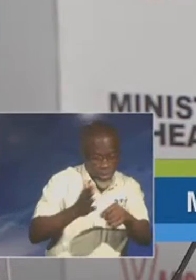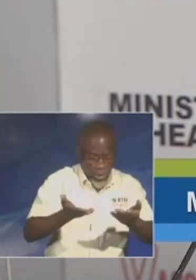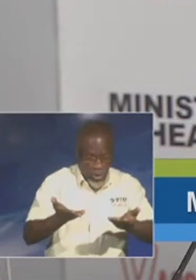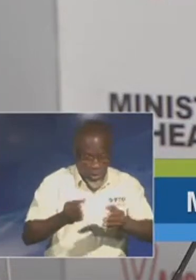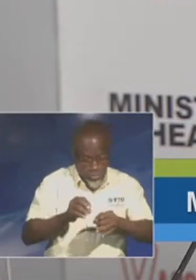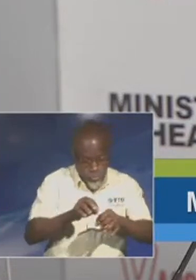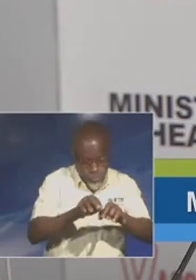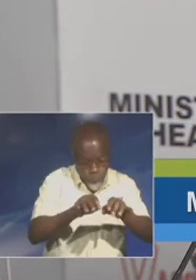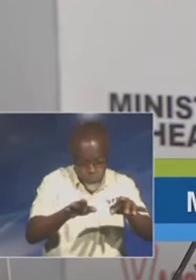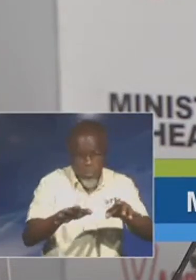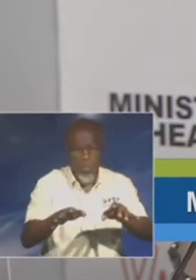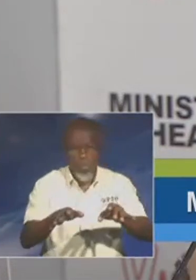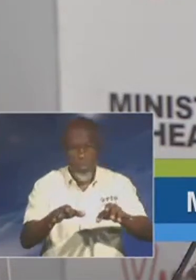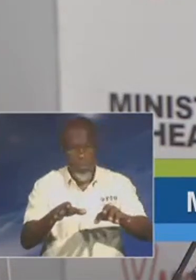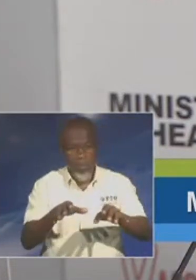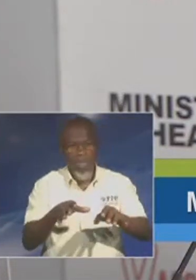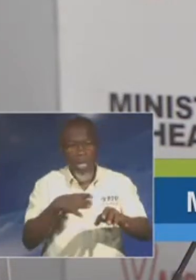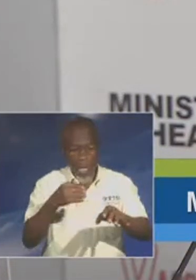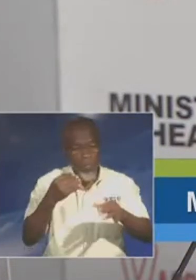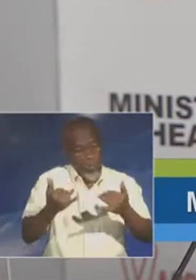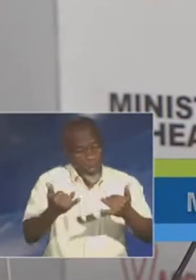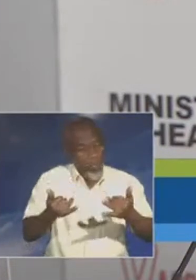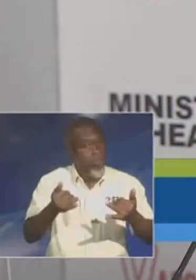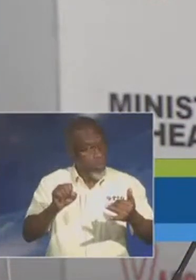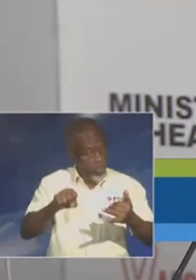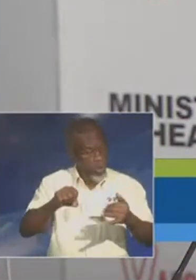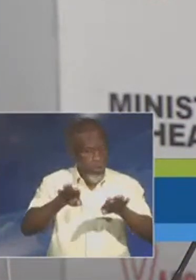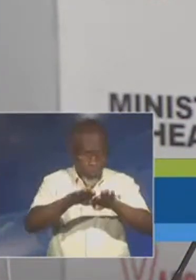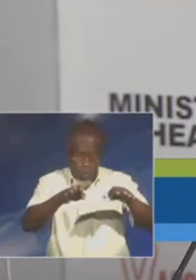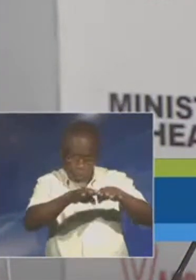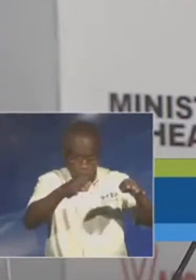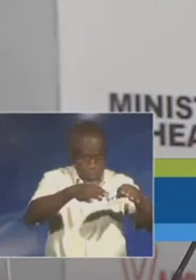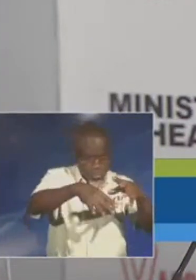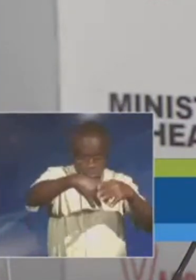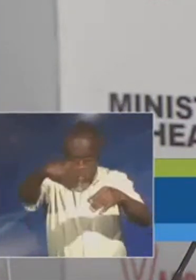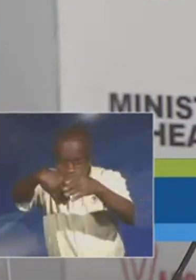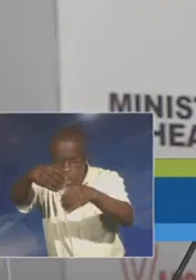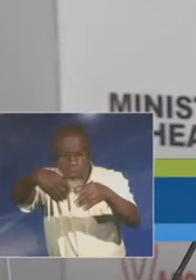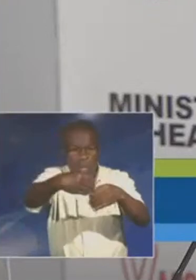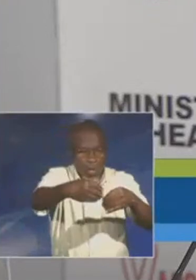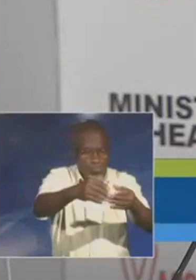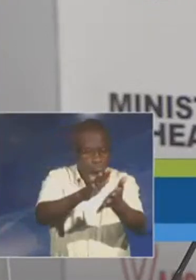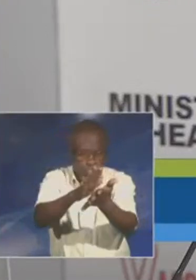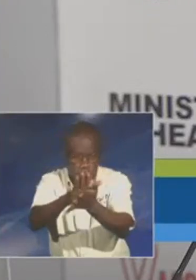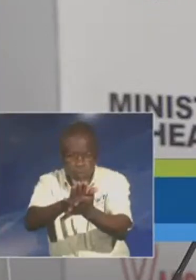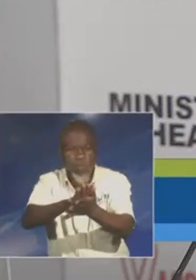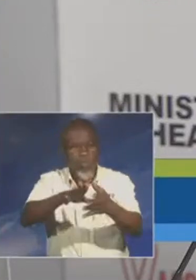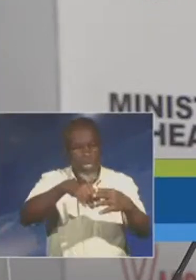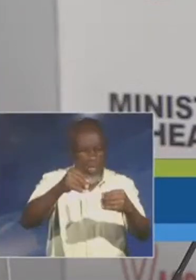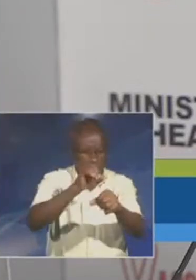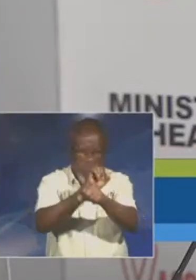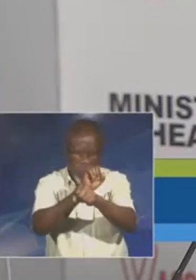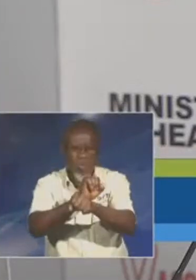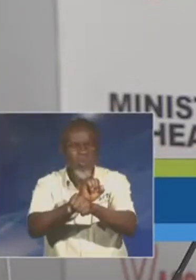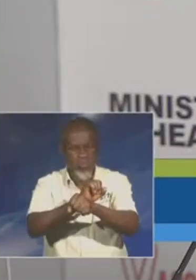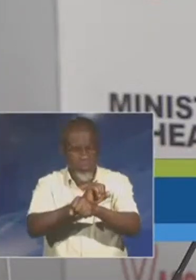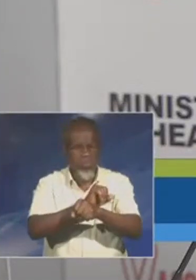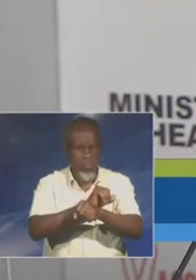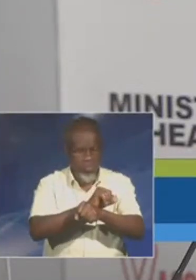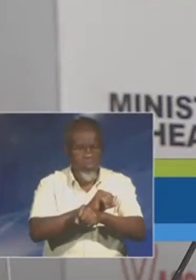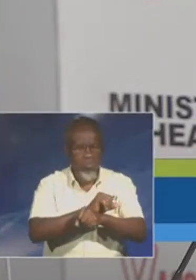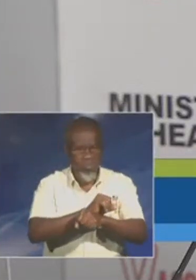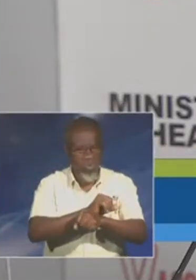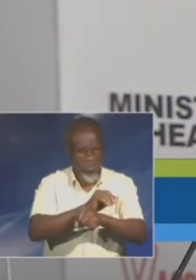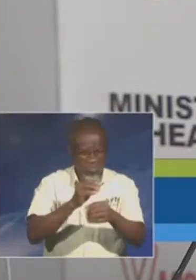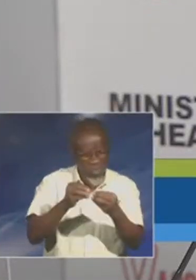also because we are moving around a lot more with schools reopening as we return to normalcy. So please,